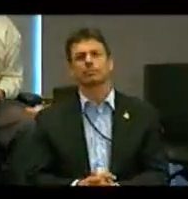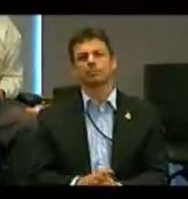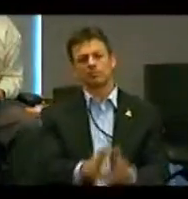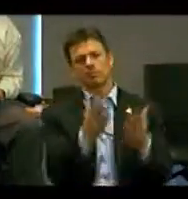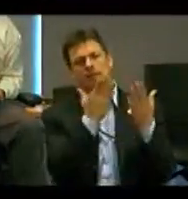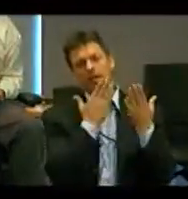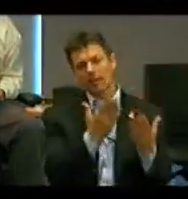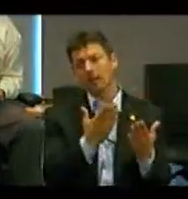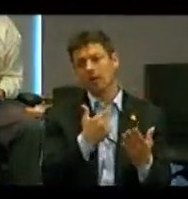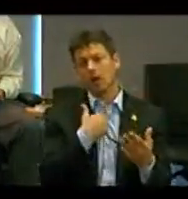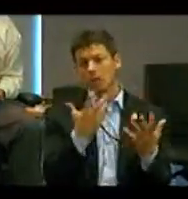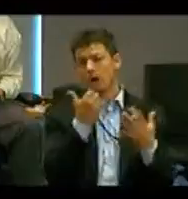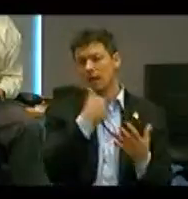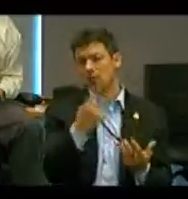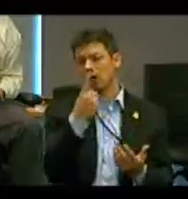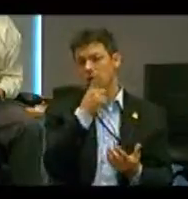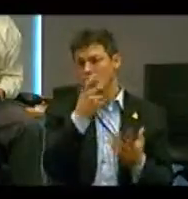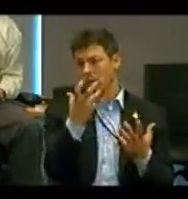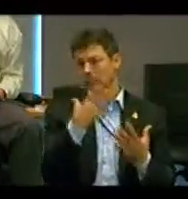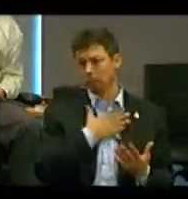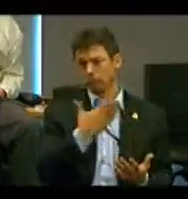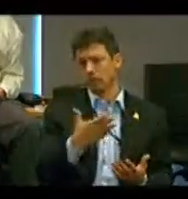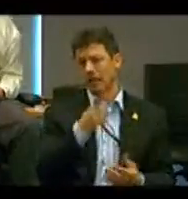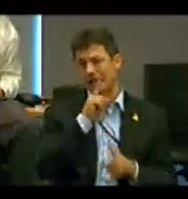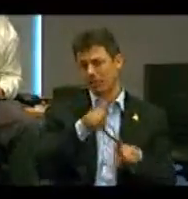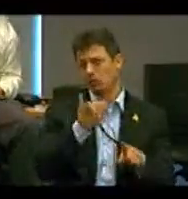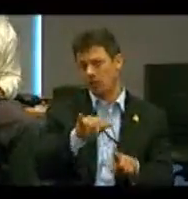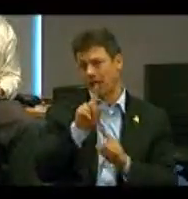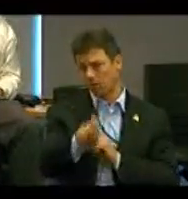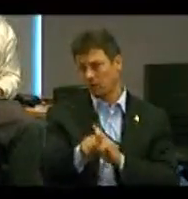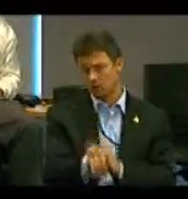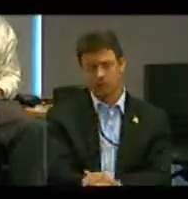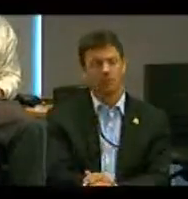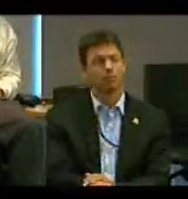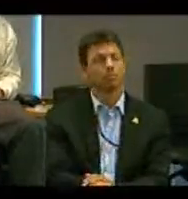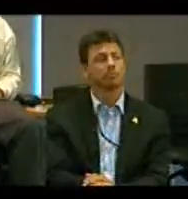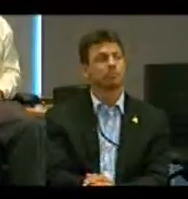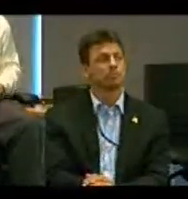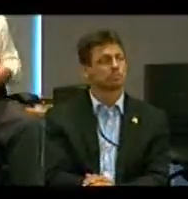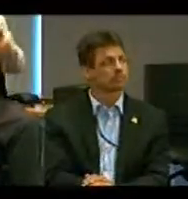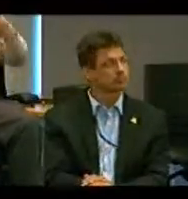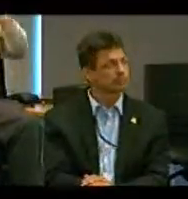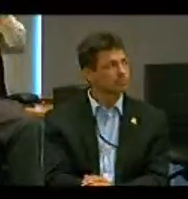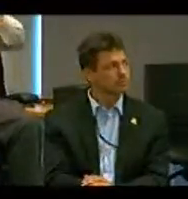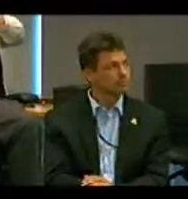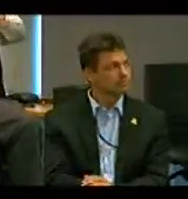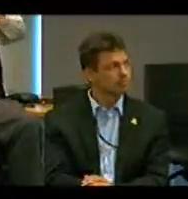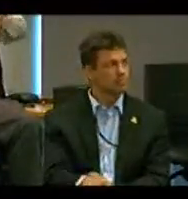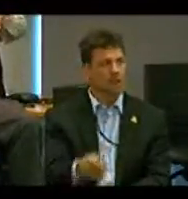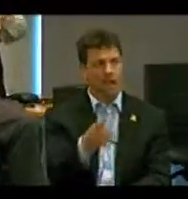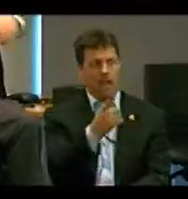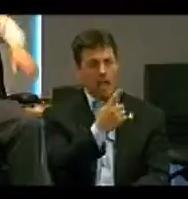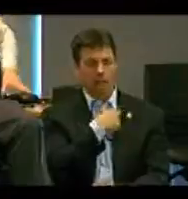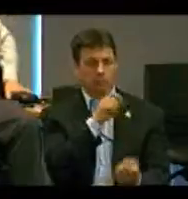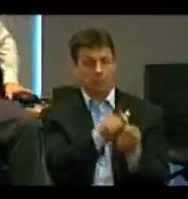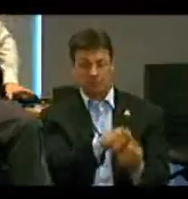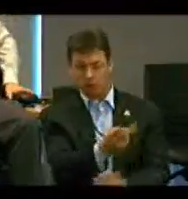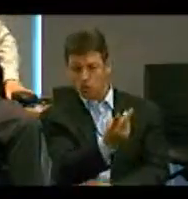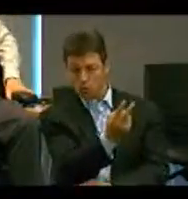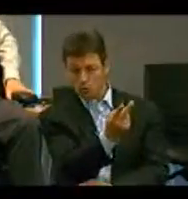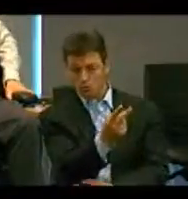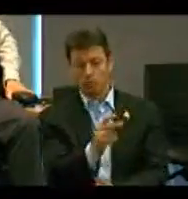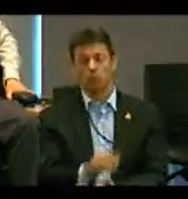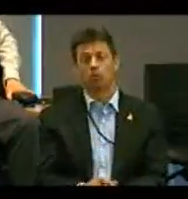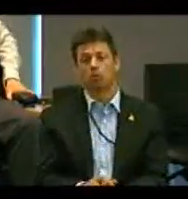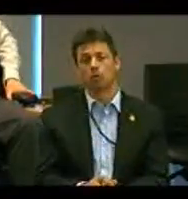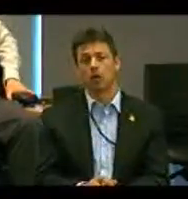I'd like anybody who wants to answer this question to answer this question. I think I'm specifically looking at these two gentlemen, but I don't know